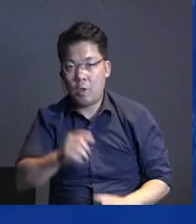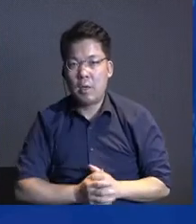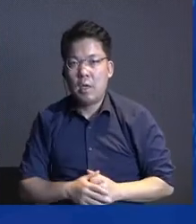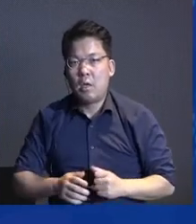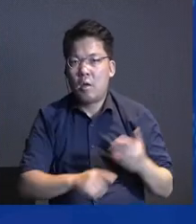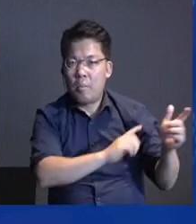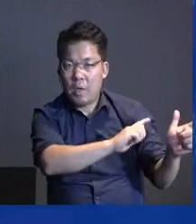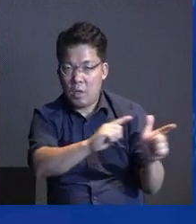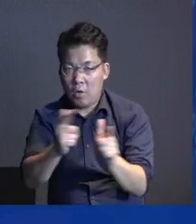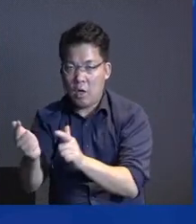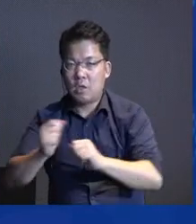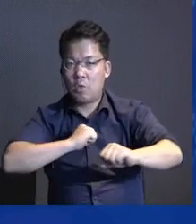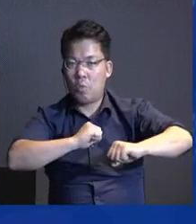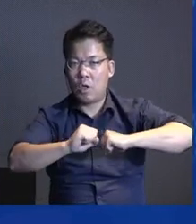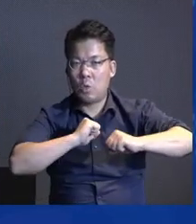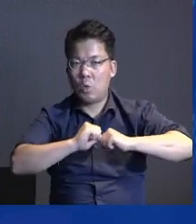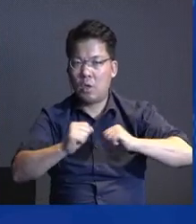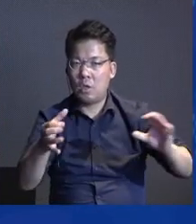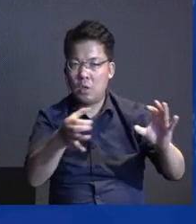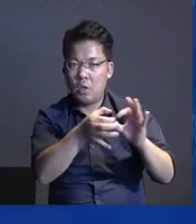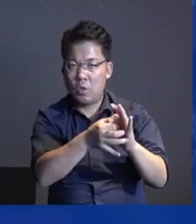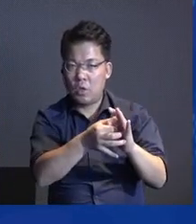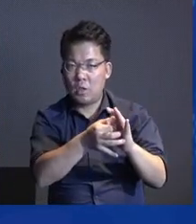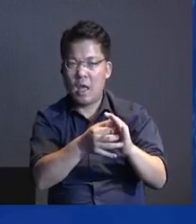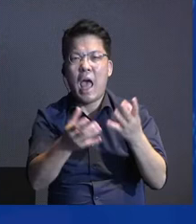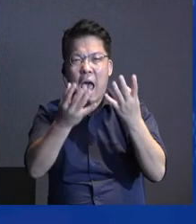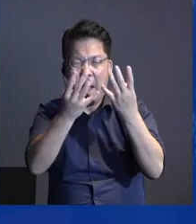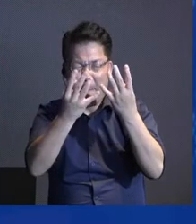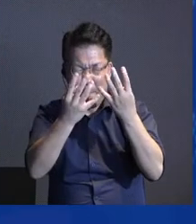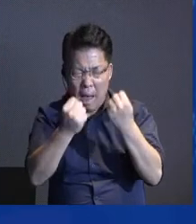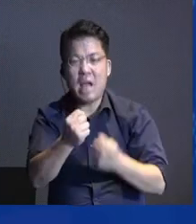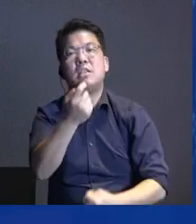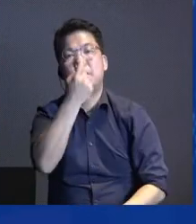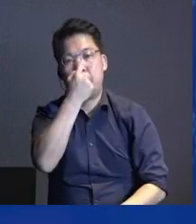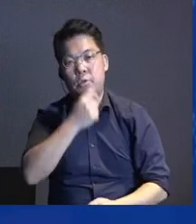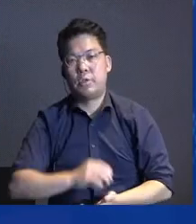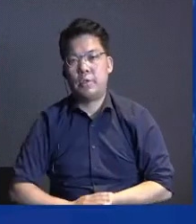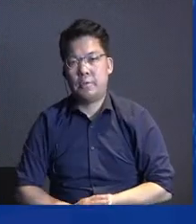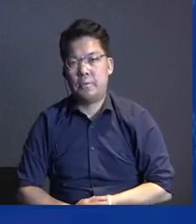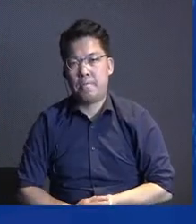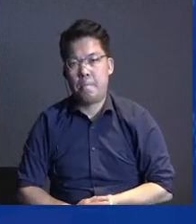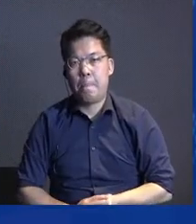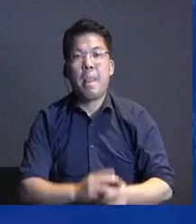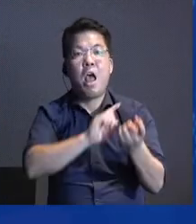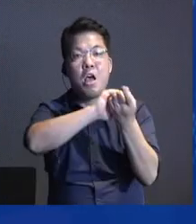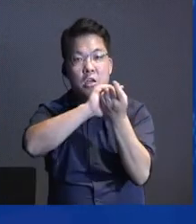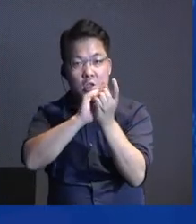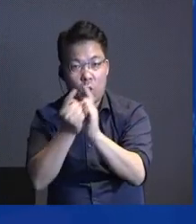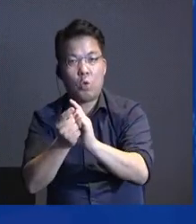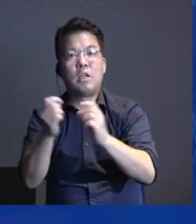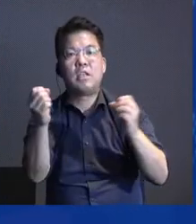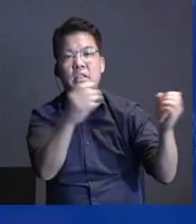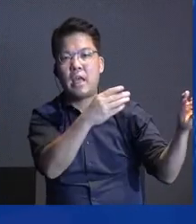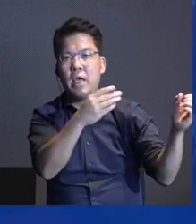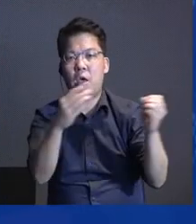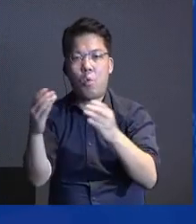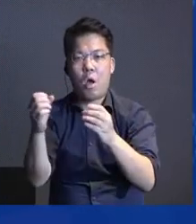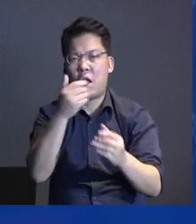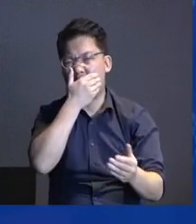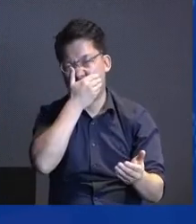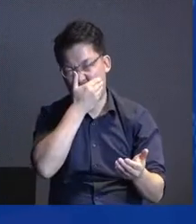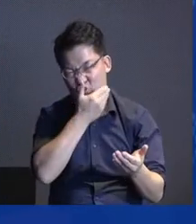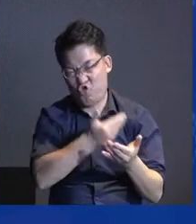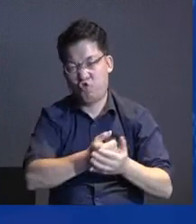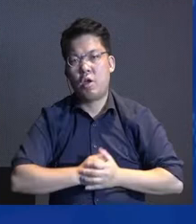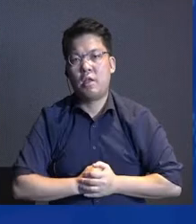of the lessons we learned are that words matter, how you call activities or formats, to keep a